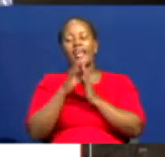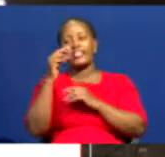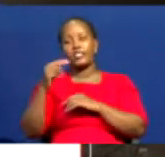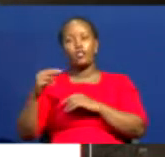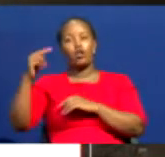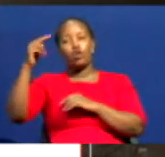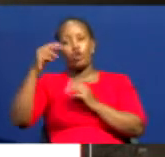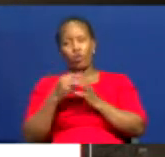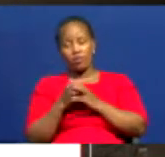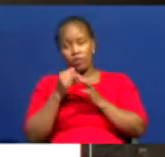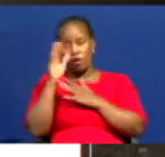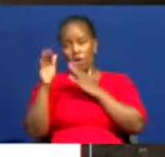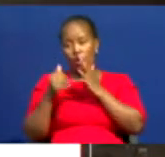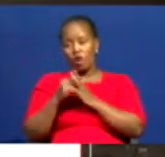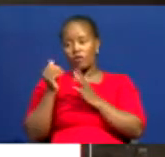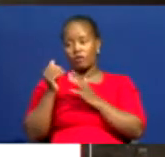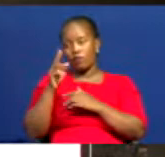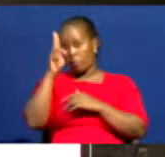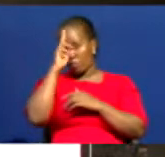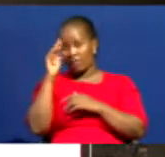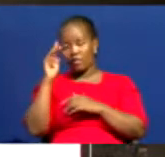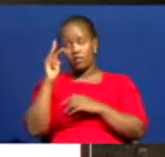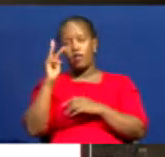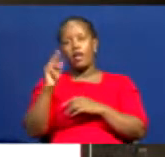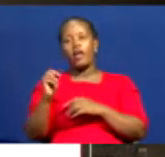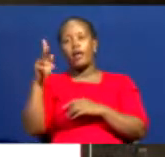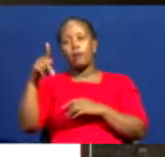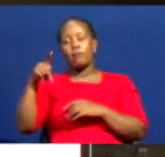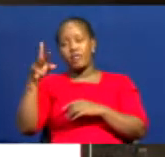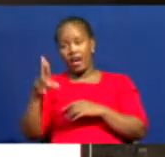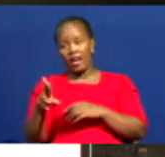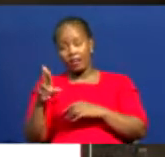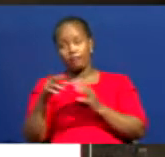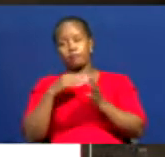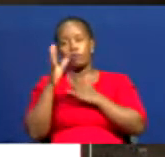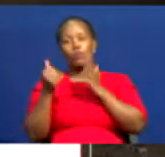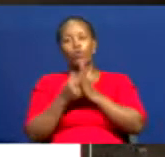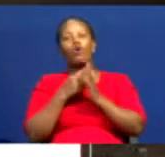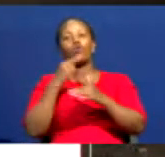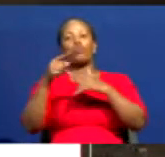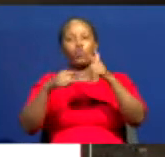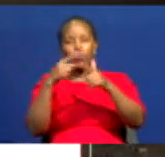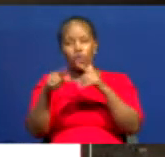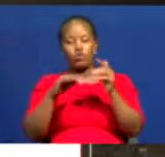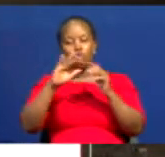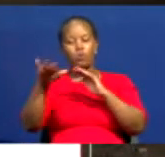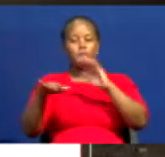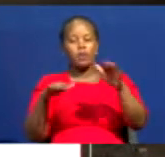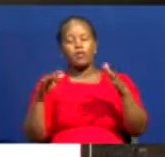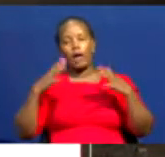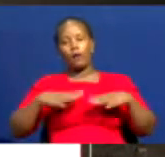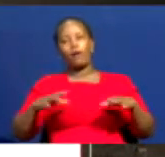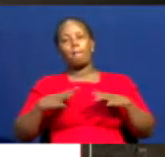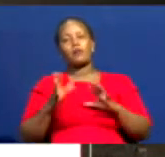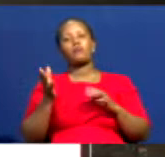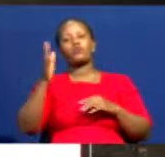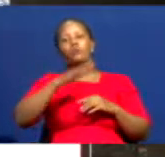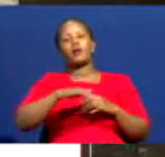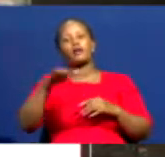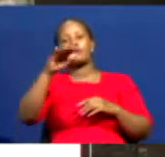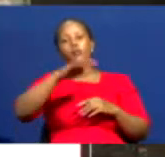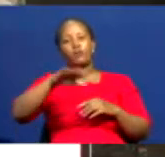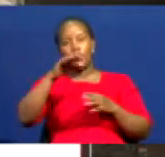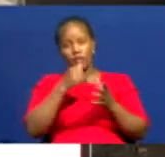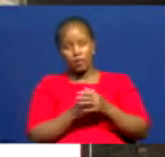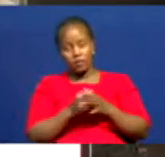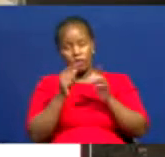those NPR, we are going to, like I said, I will continue resettling our people back to their areas. Like now,